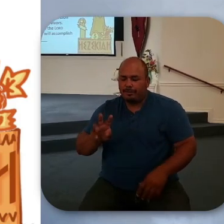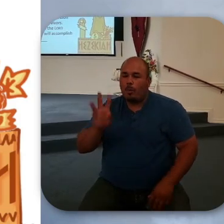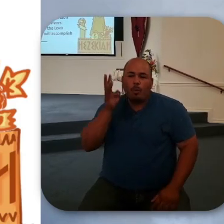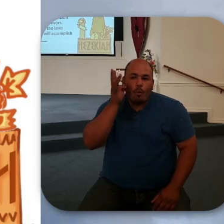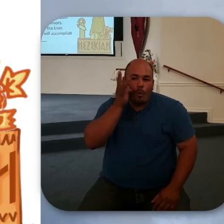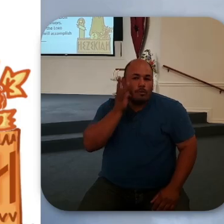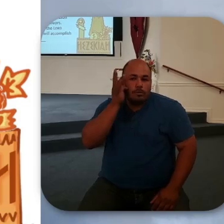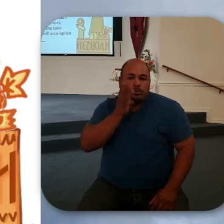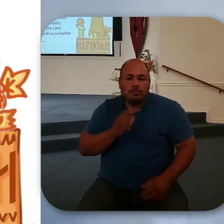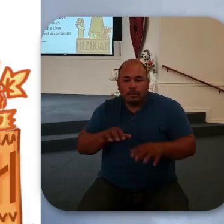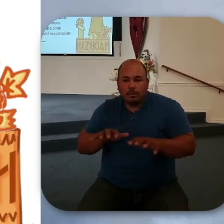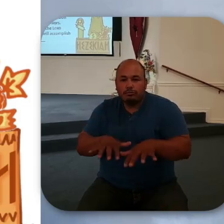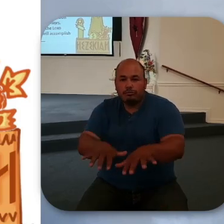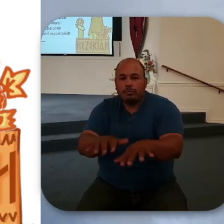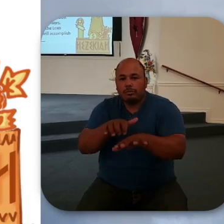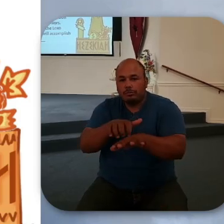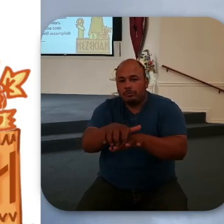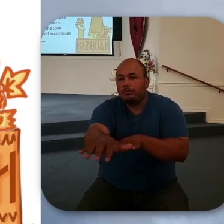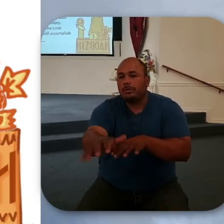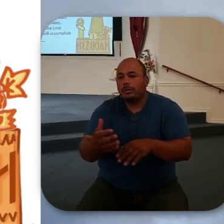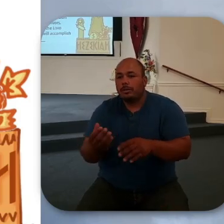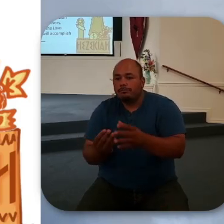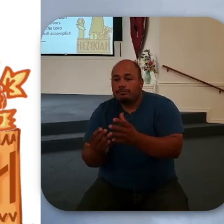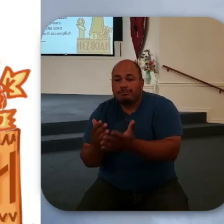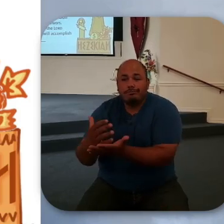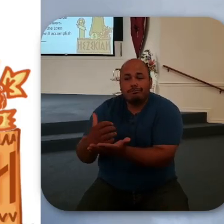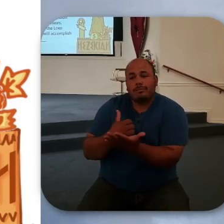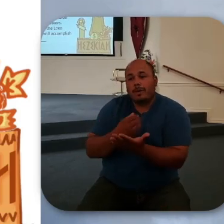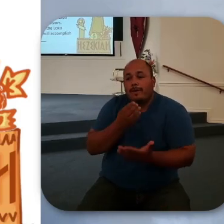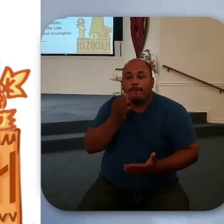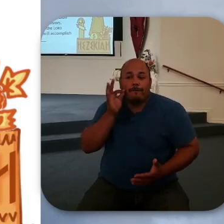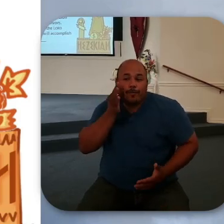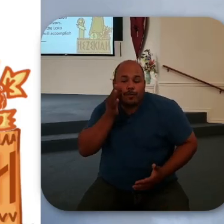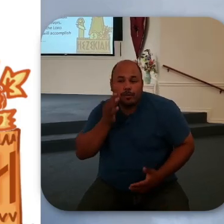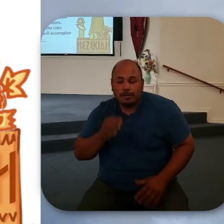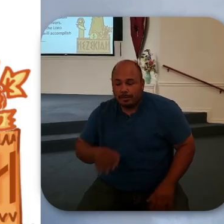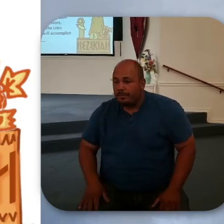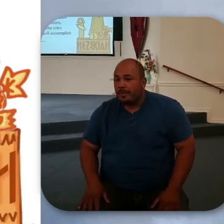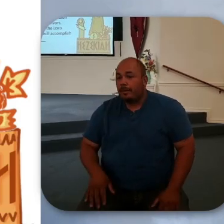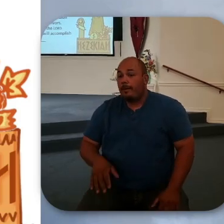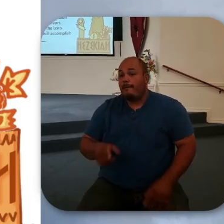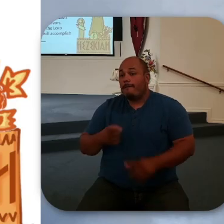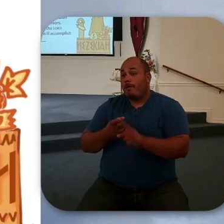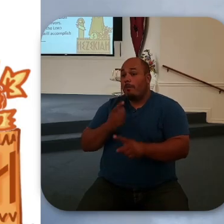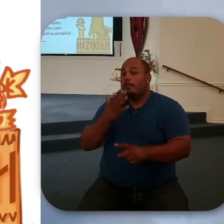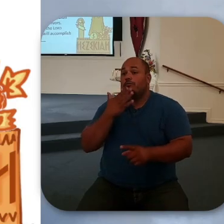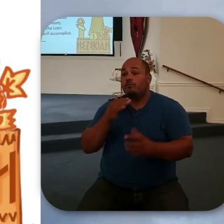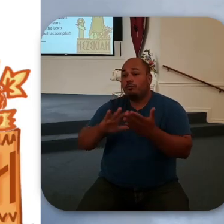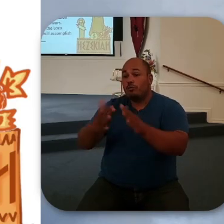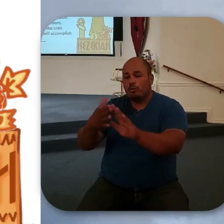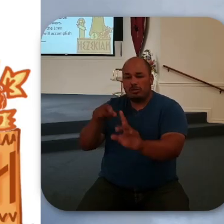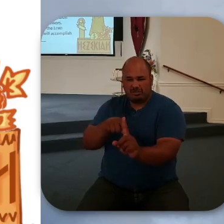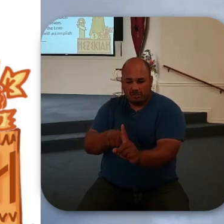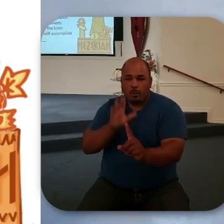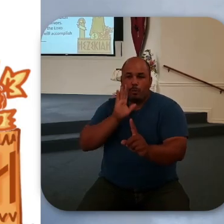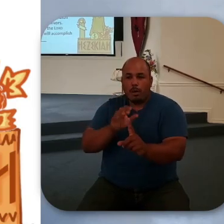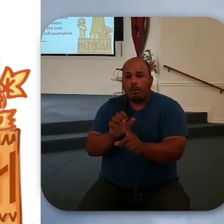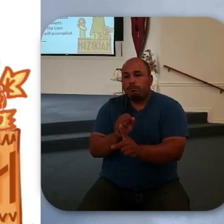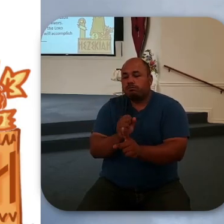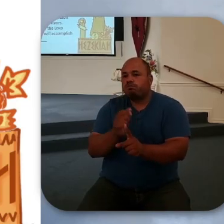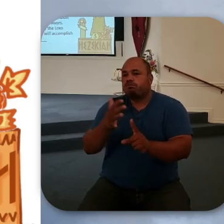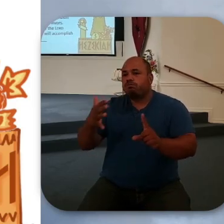root below and bear fruit above. For out of Jerusalem will come a remnant, and out of Mount Zion a band of